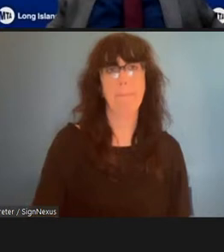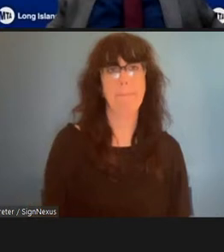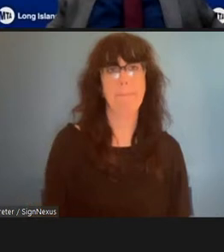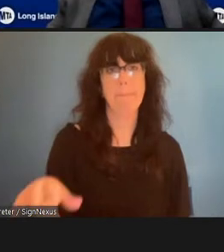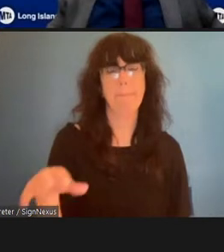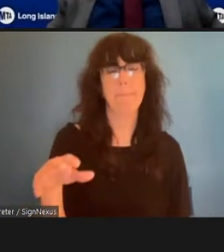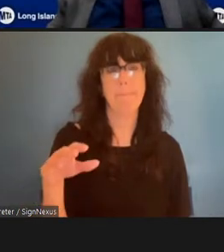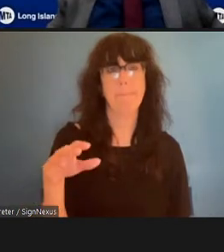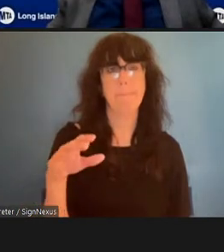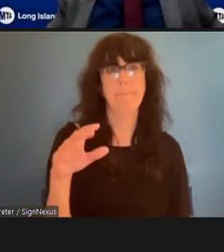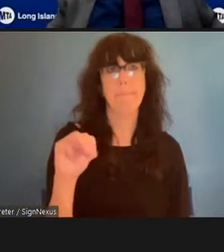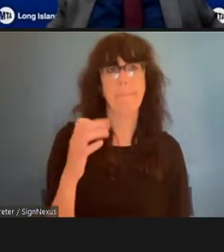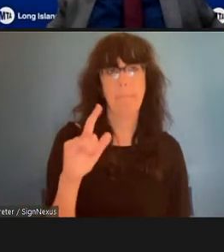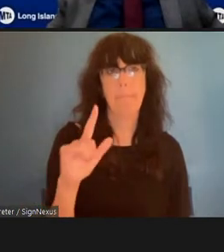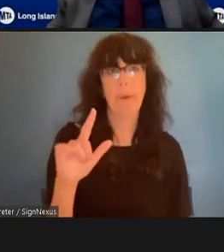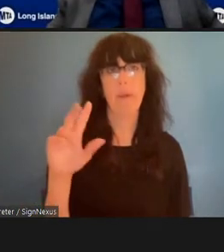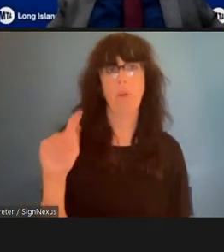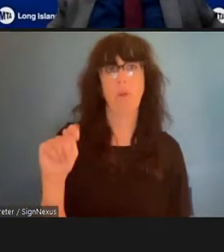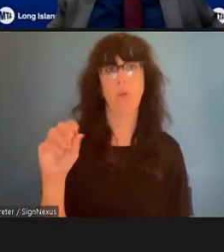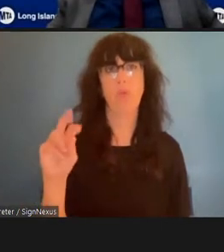michael torres